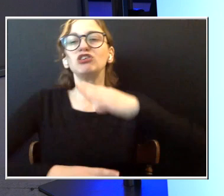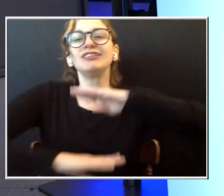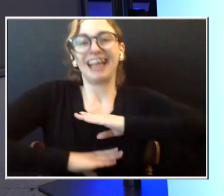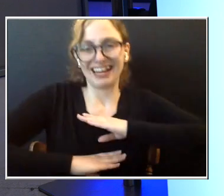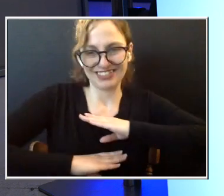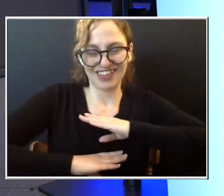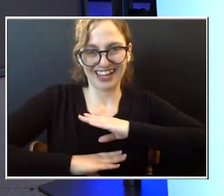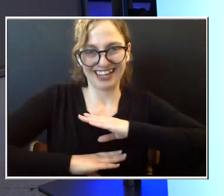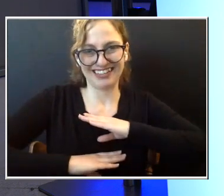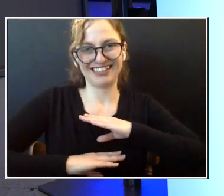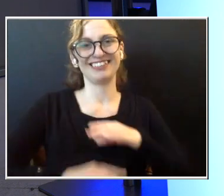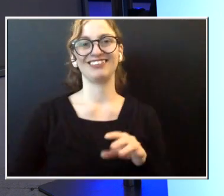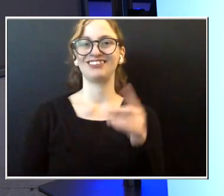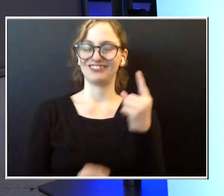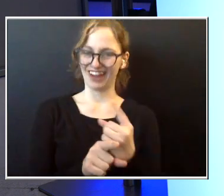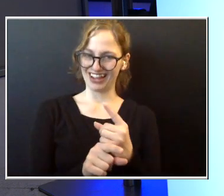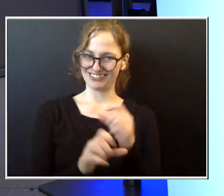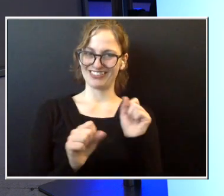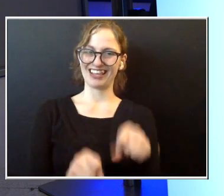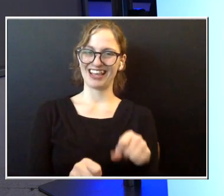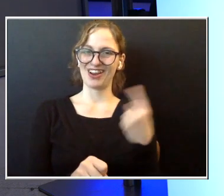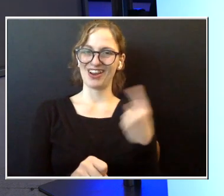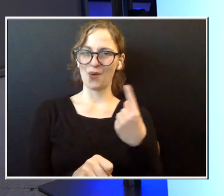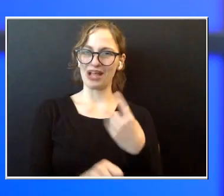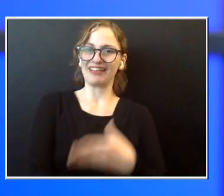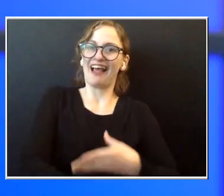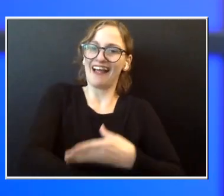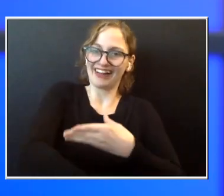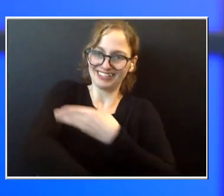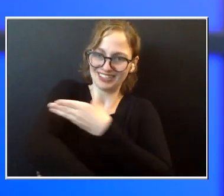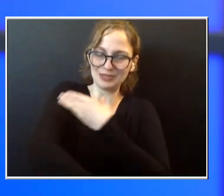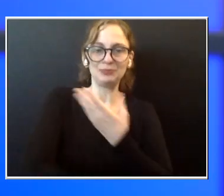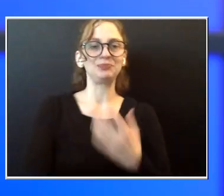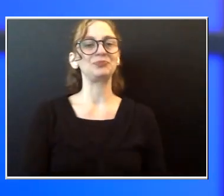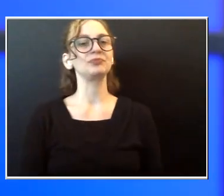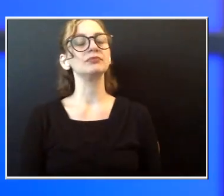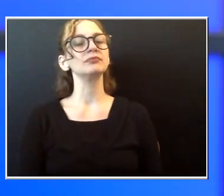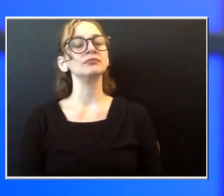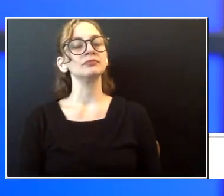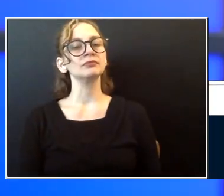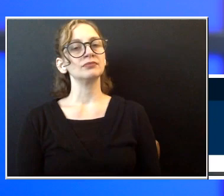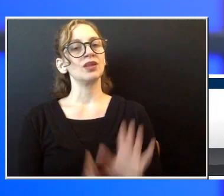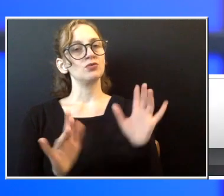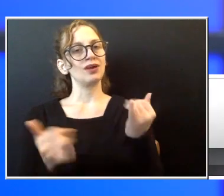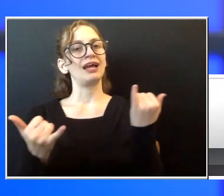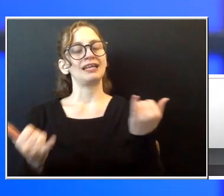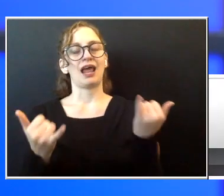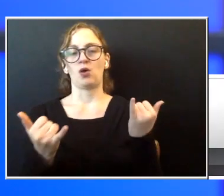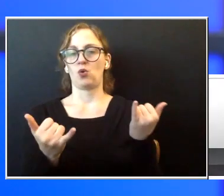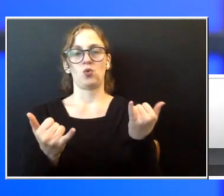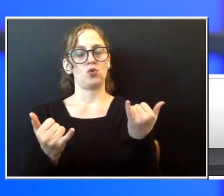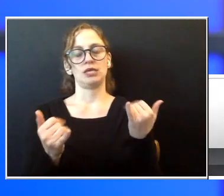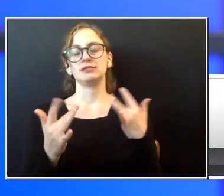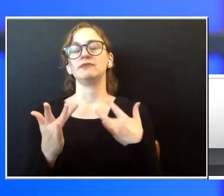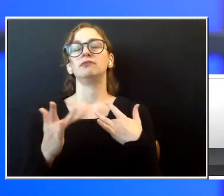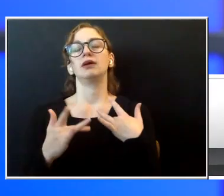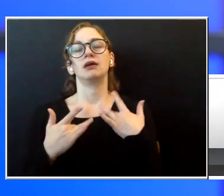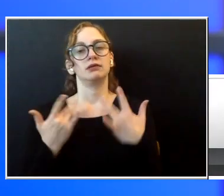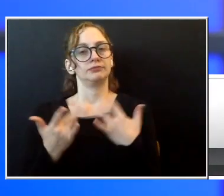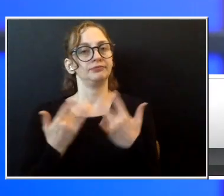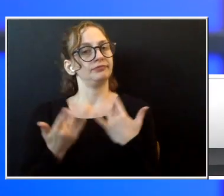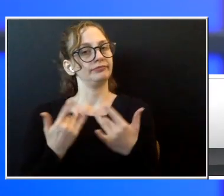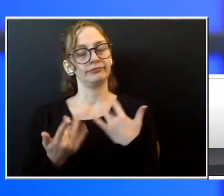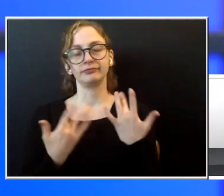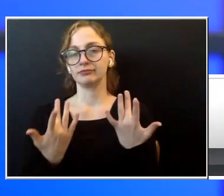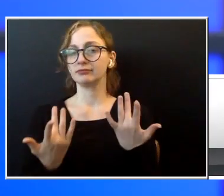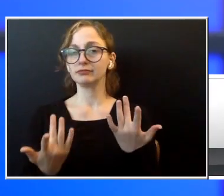stay on that trail. Yeah. So Dr. Salate, final thoughts. We're living in an incredibly exciting time. This is transformation in medicine, how